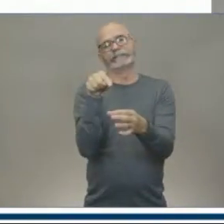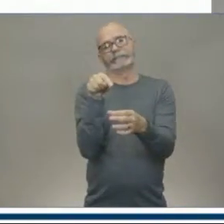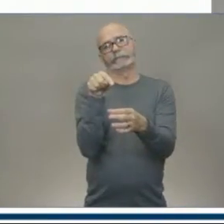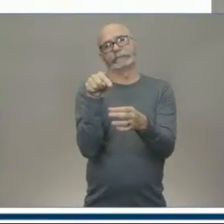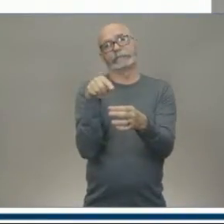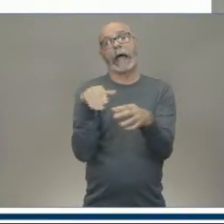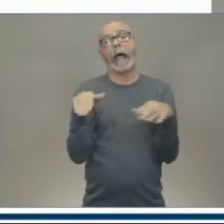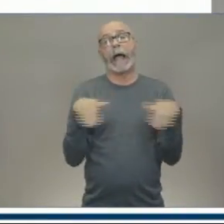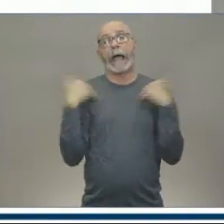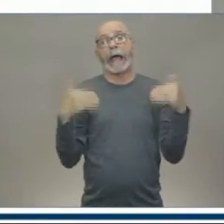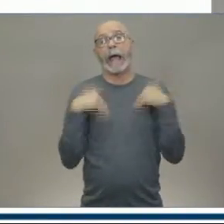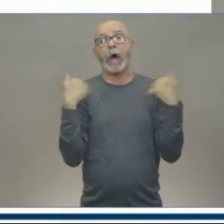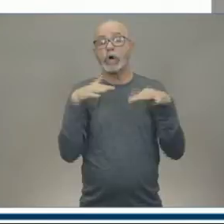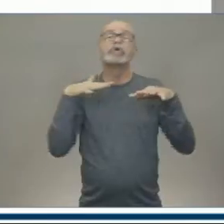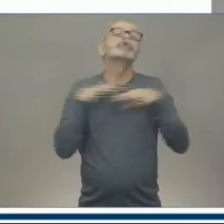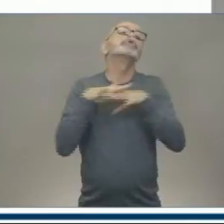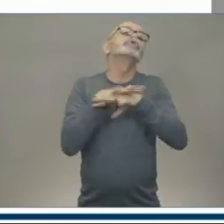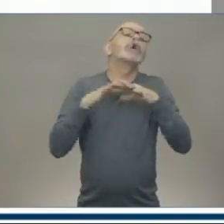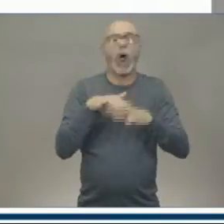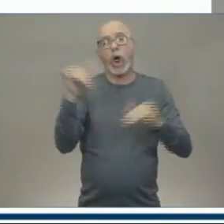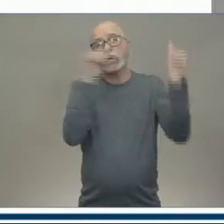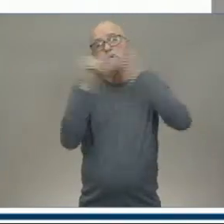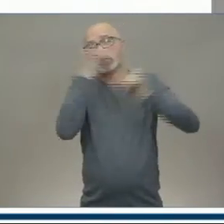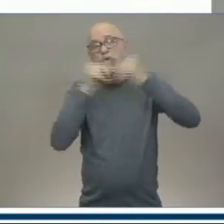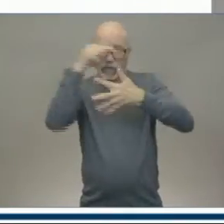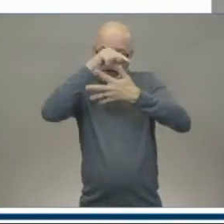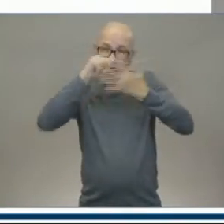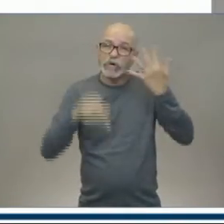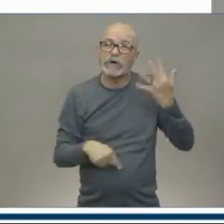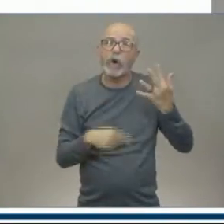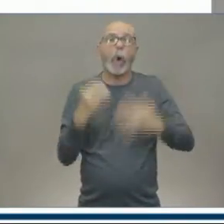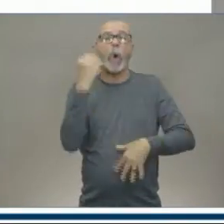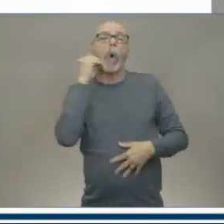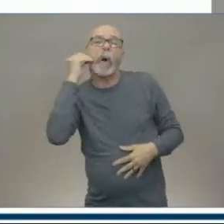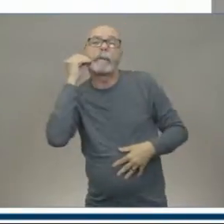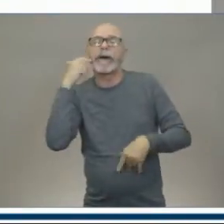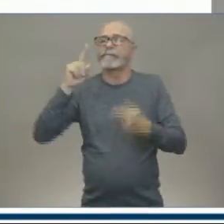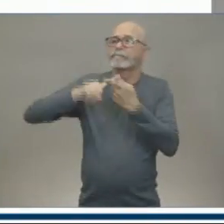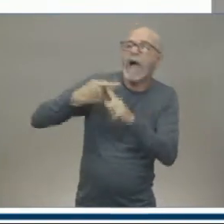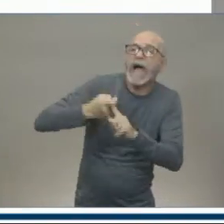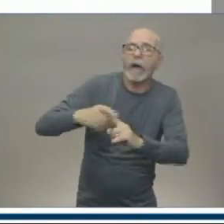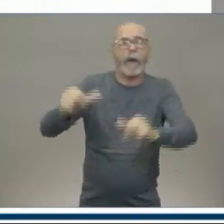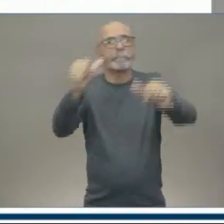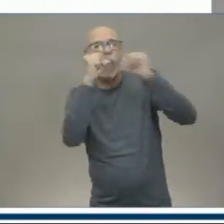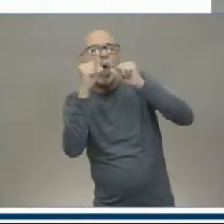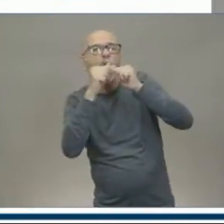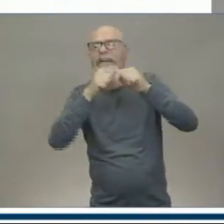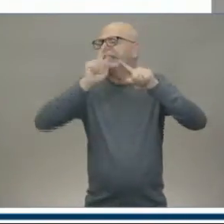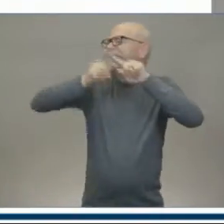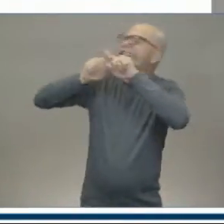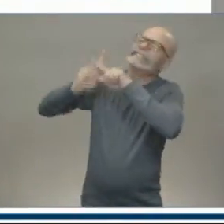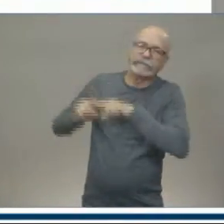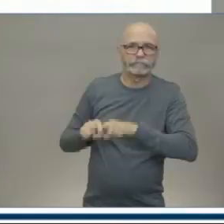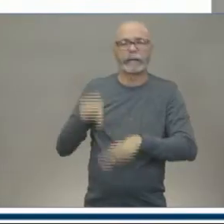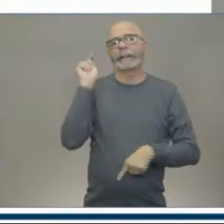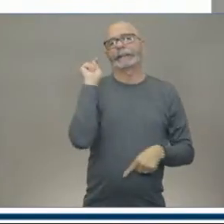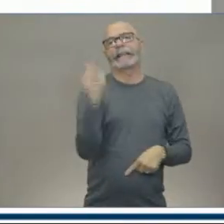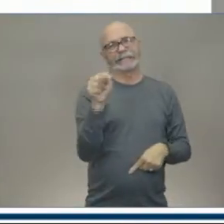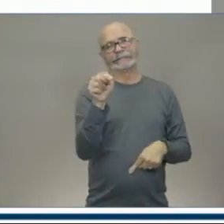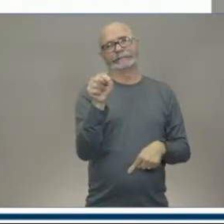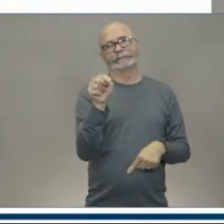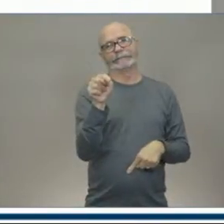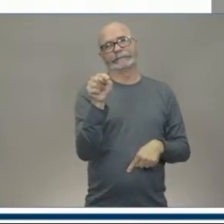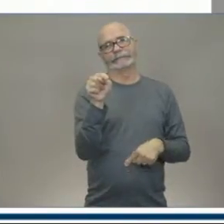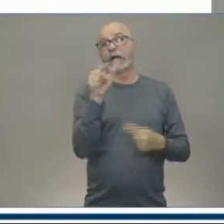adults getting together to socialize in their homes and out in public businesses. When I say that, I want to be clear, we're not